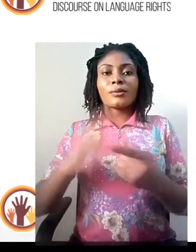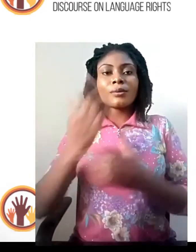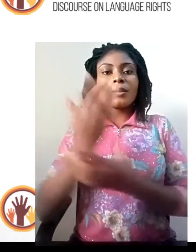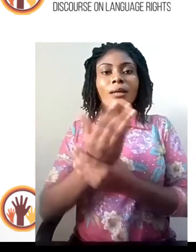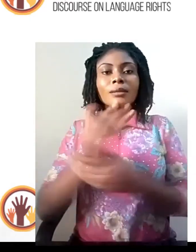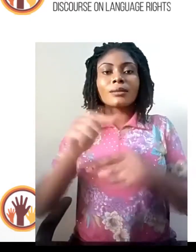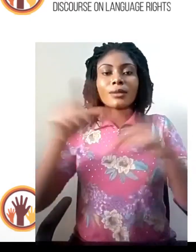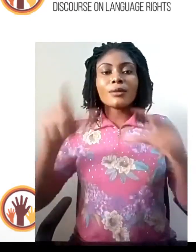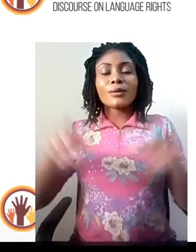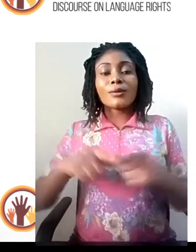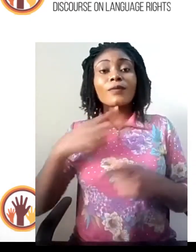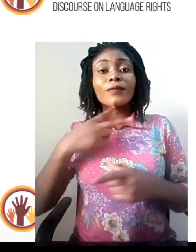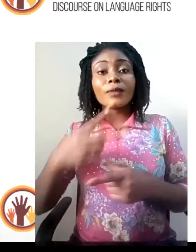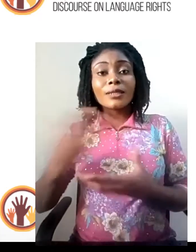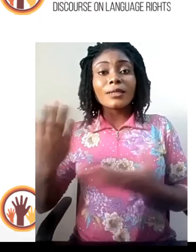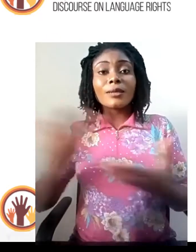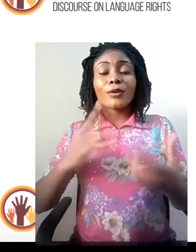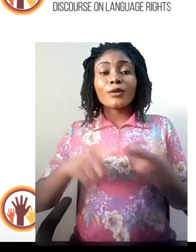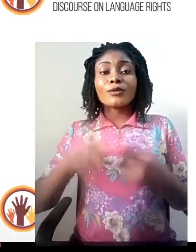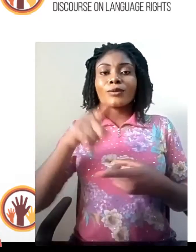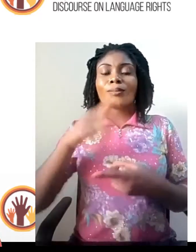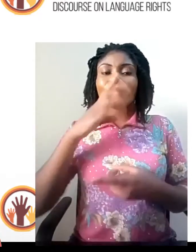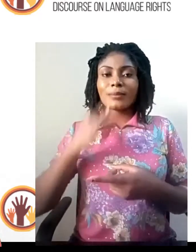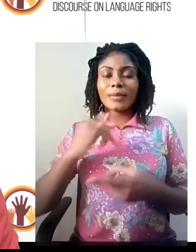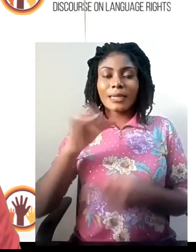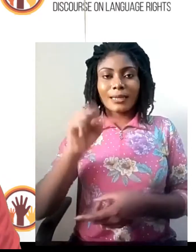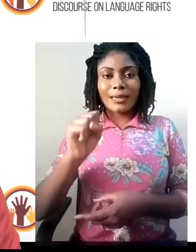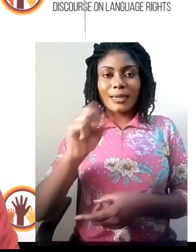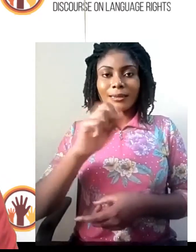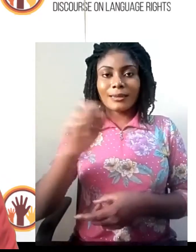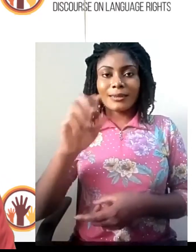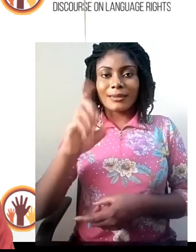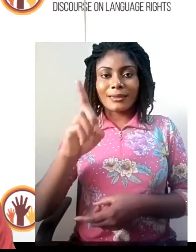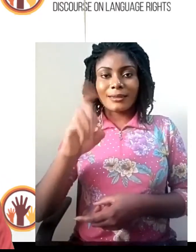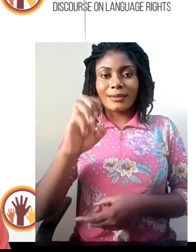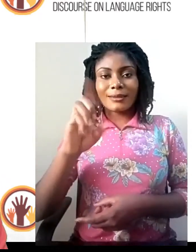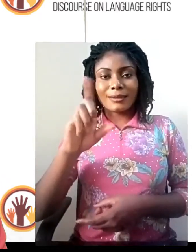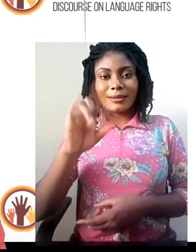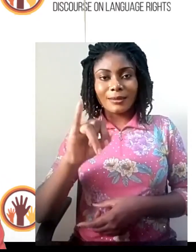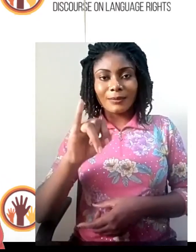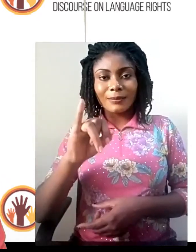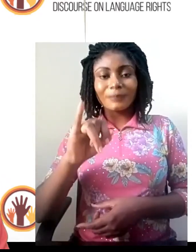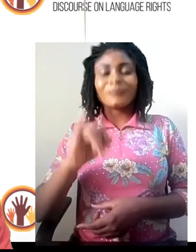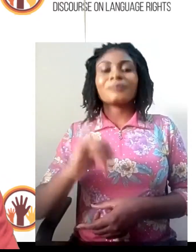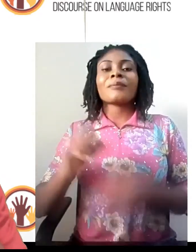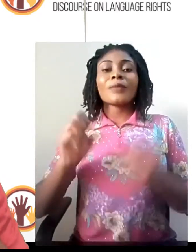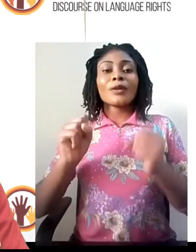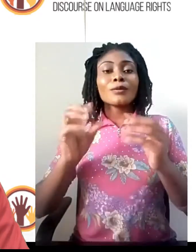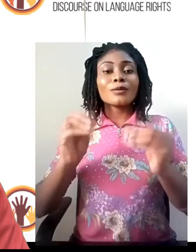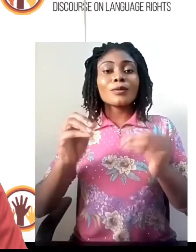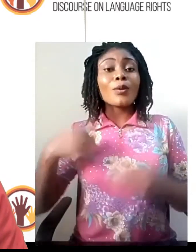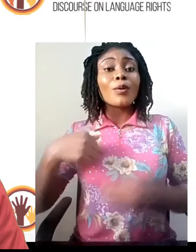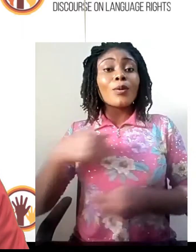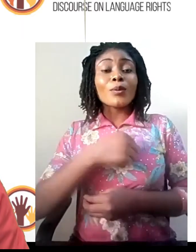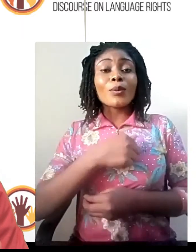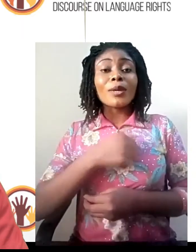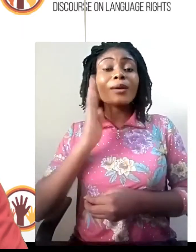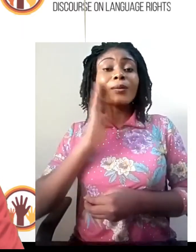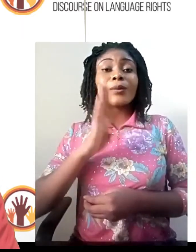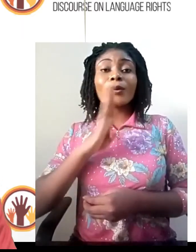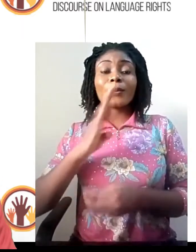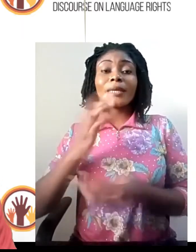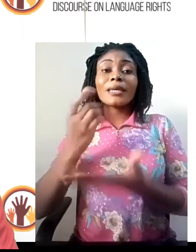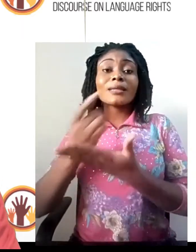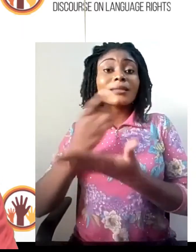by Save the Deaf and Endangered Languages Initiative. And so we are going to be taking another discussion